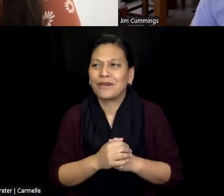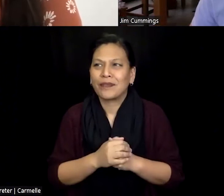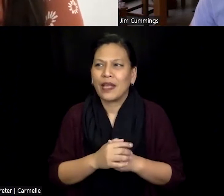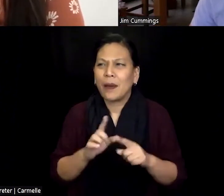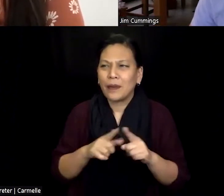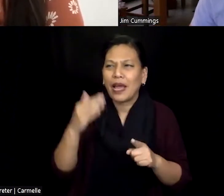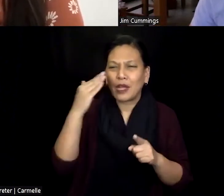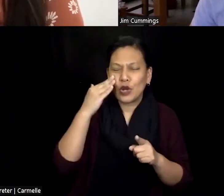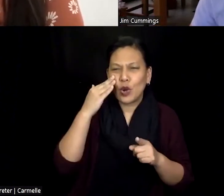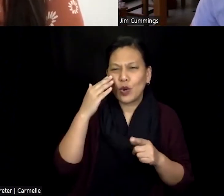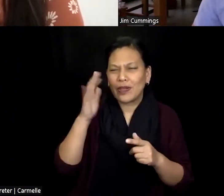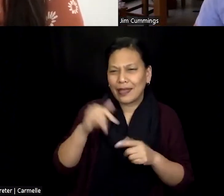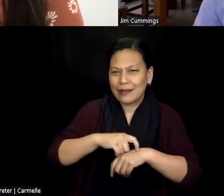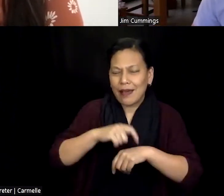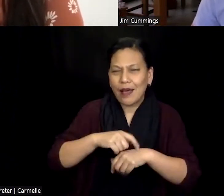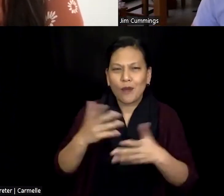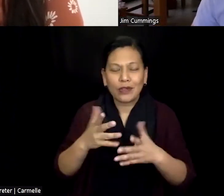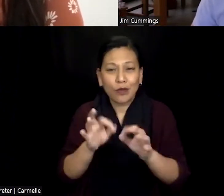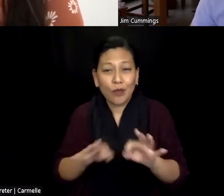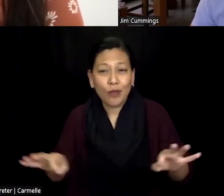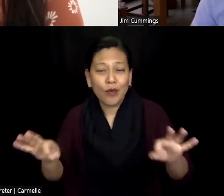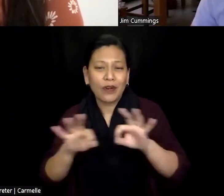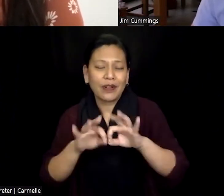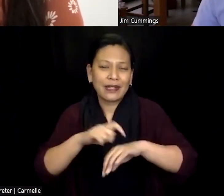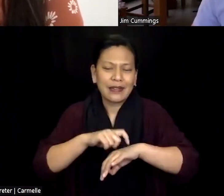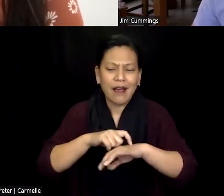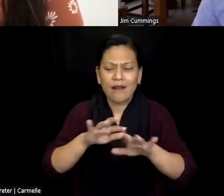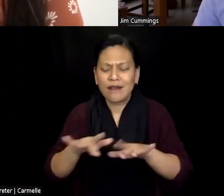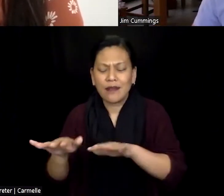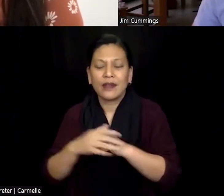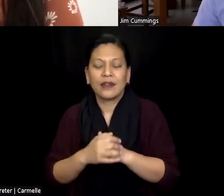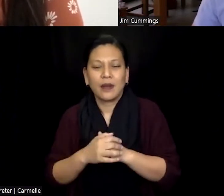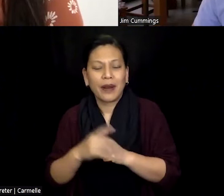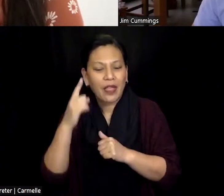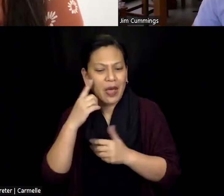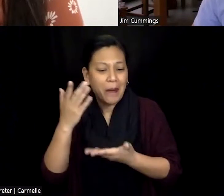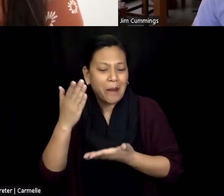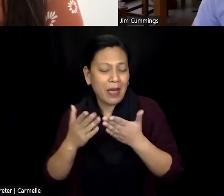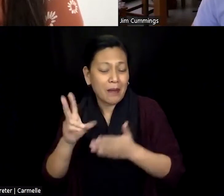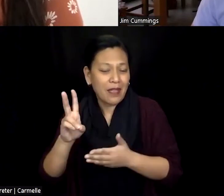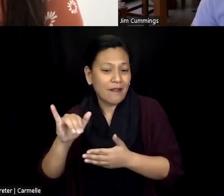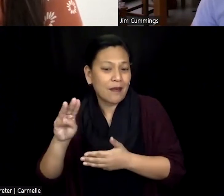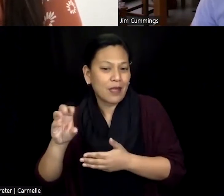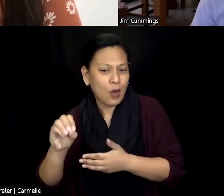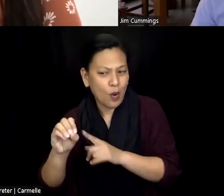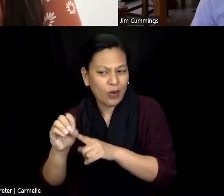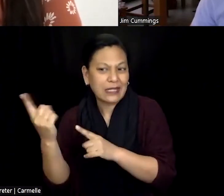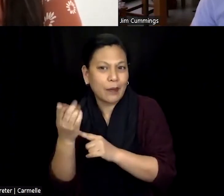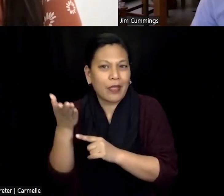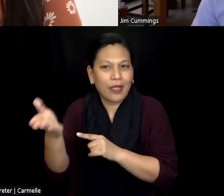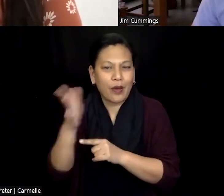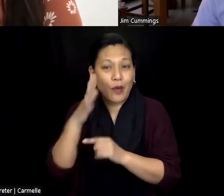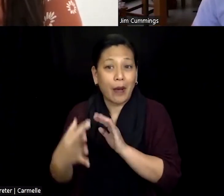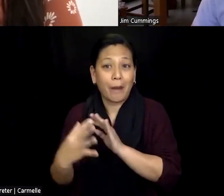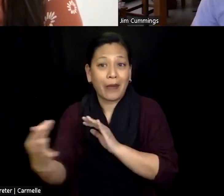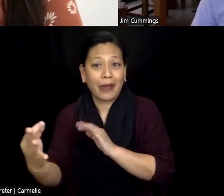was culturally and socially significant. But at best, I thought, you know, maybe Vimeo will staff pick this thing and it could